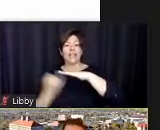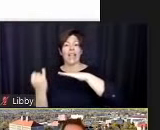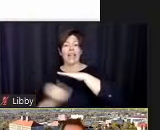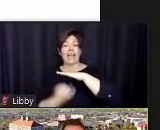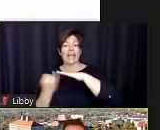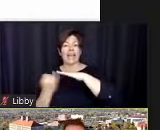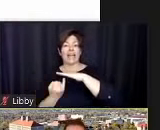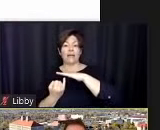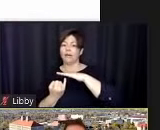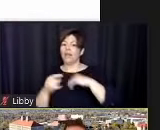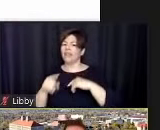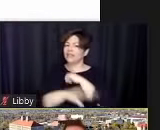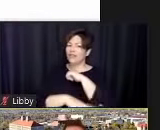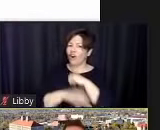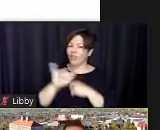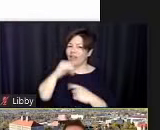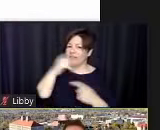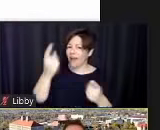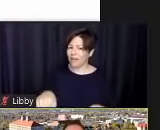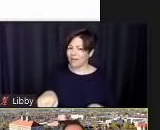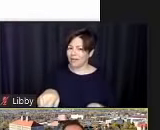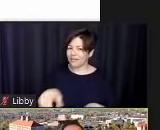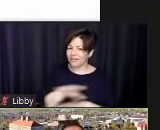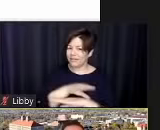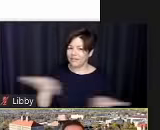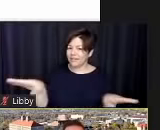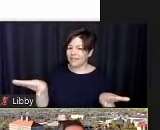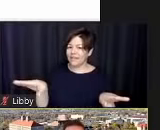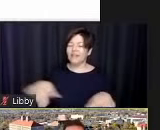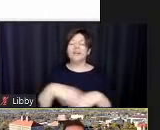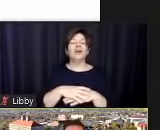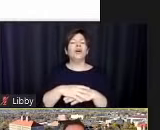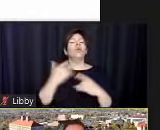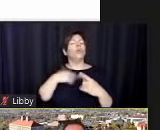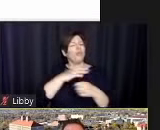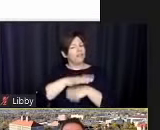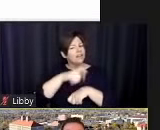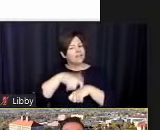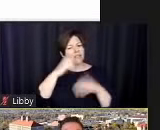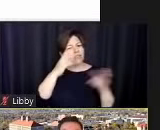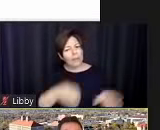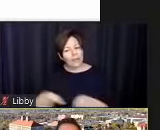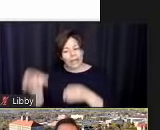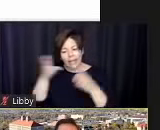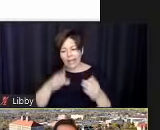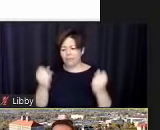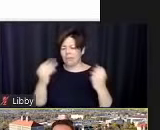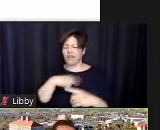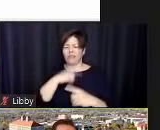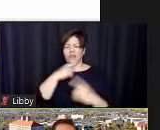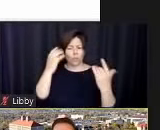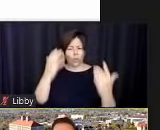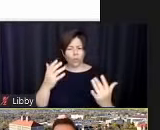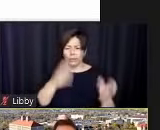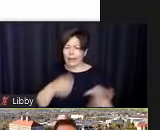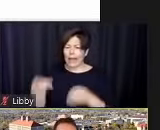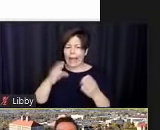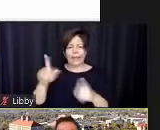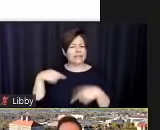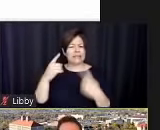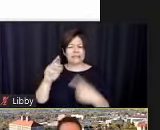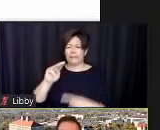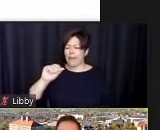this fall at that level. We have time to plan, and many of us have been planning since May,